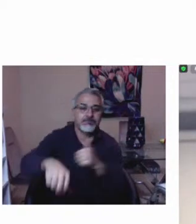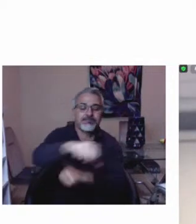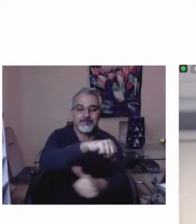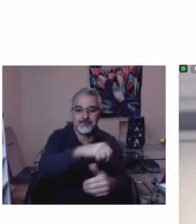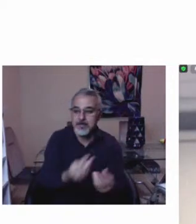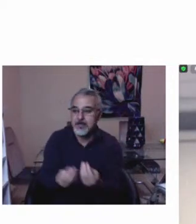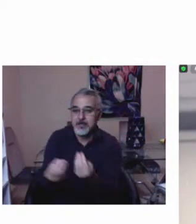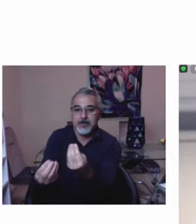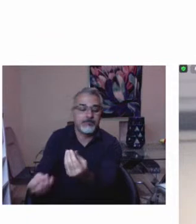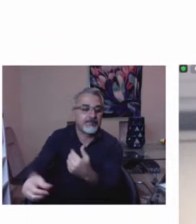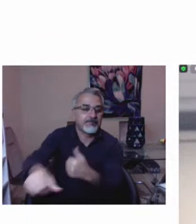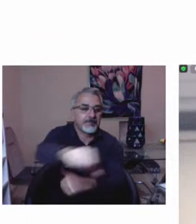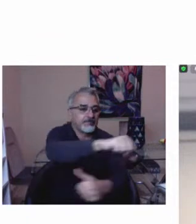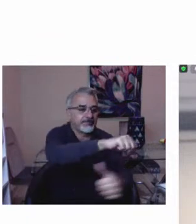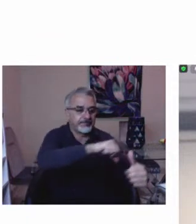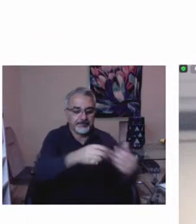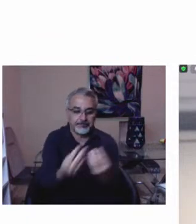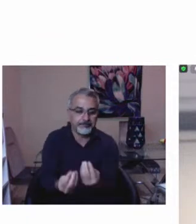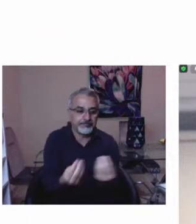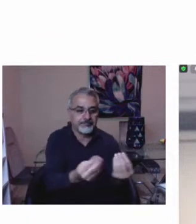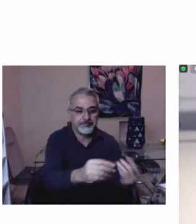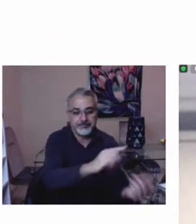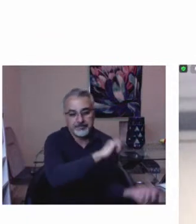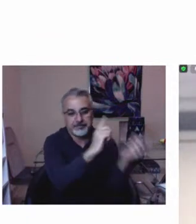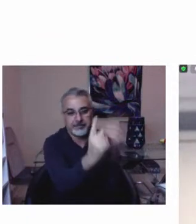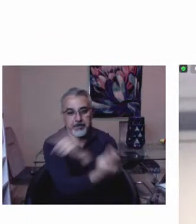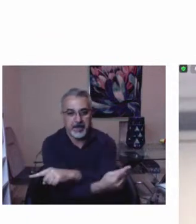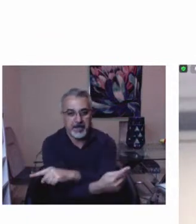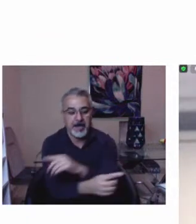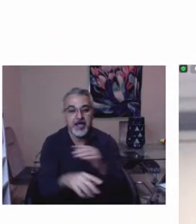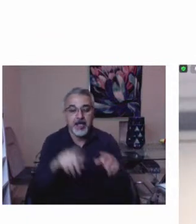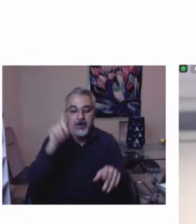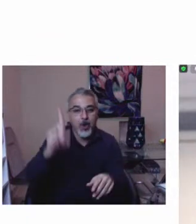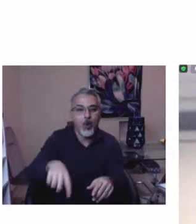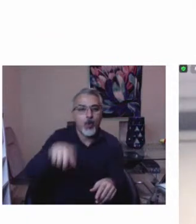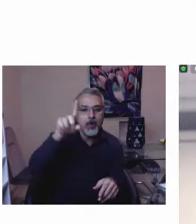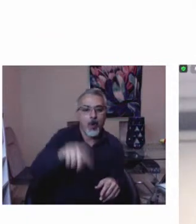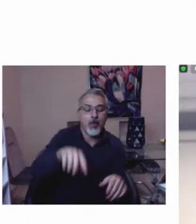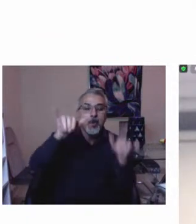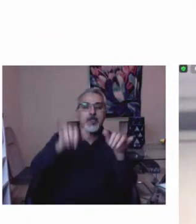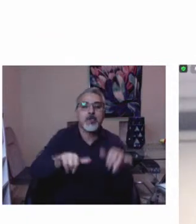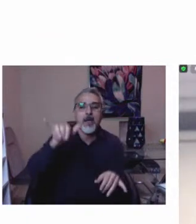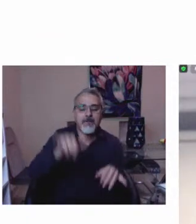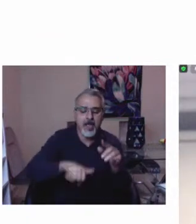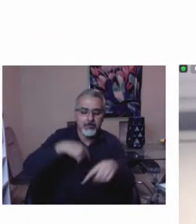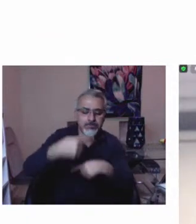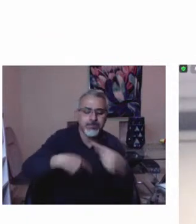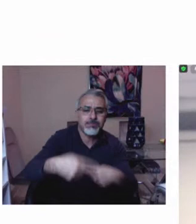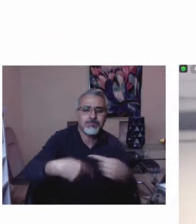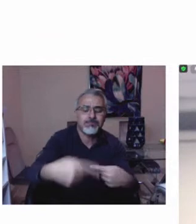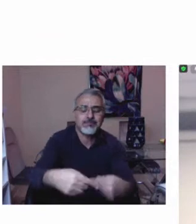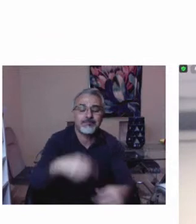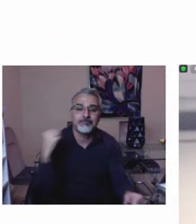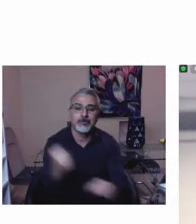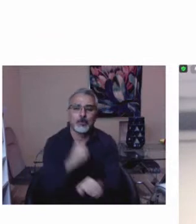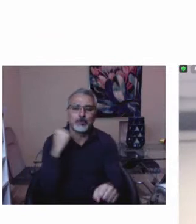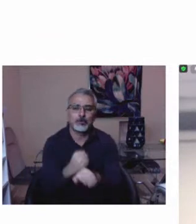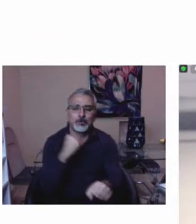for in favor of youth. This work, youth, peace and